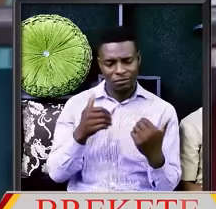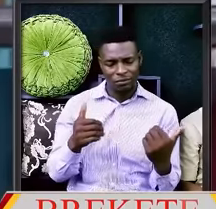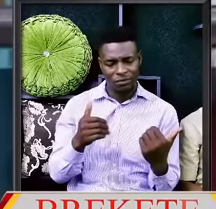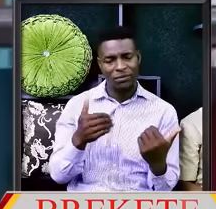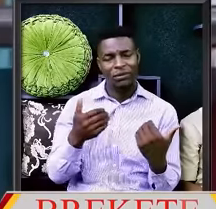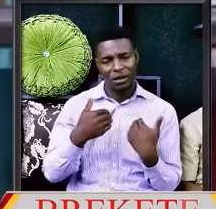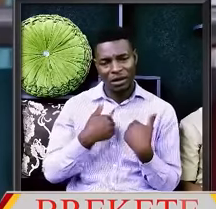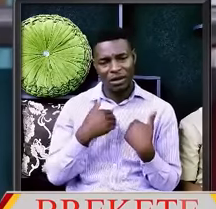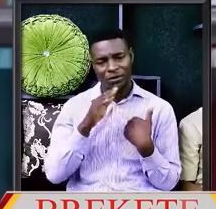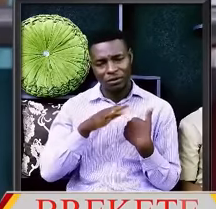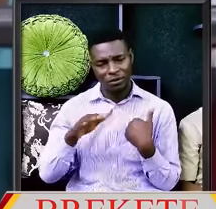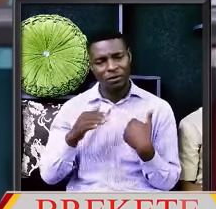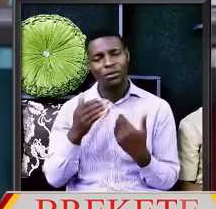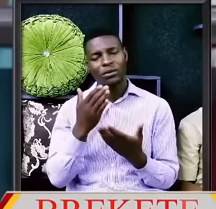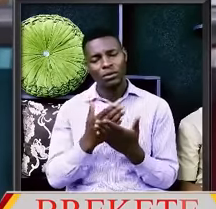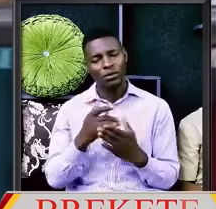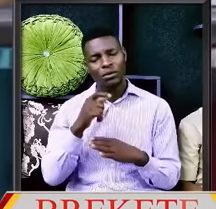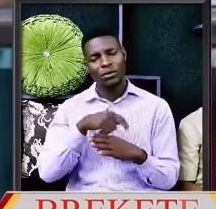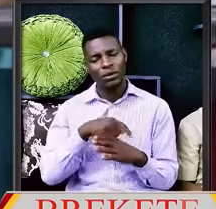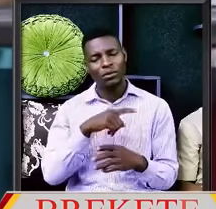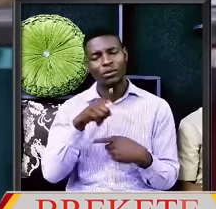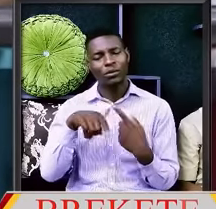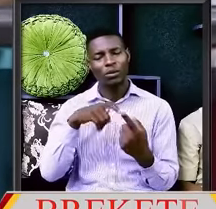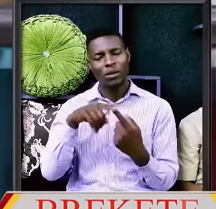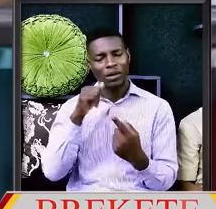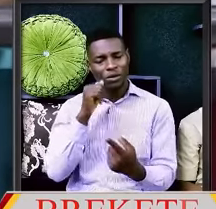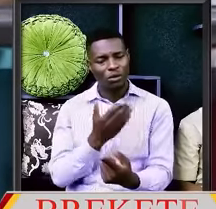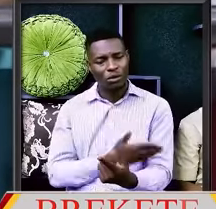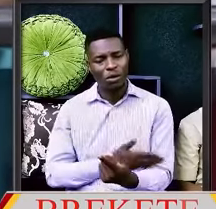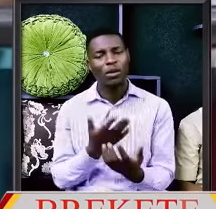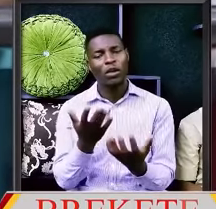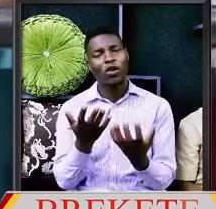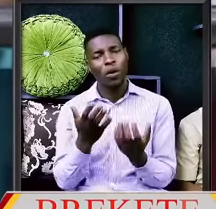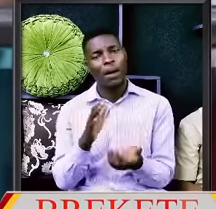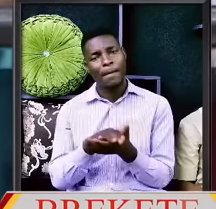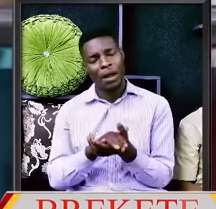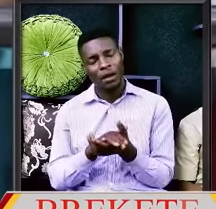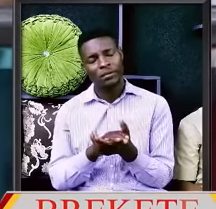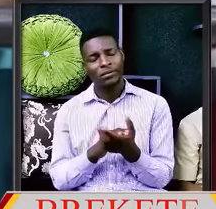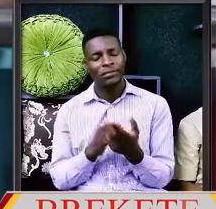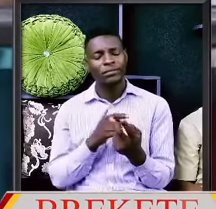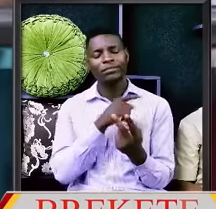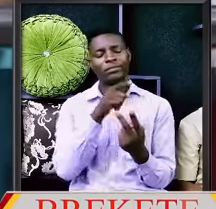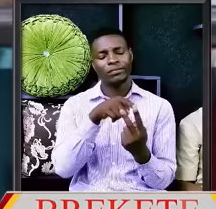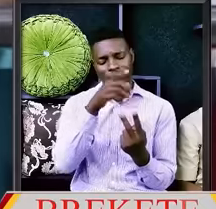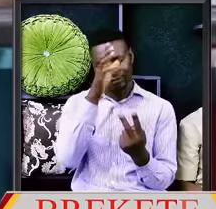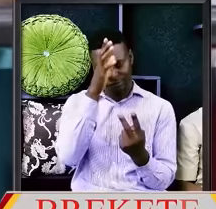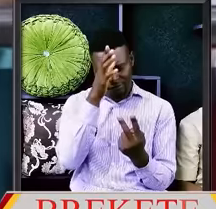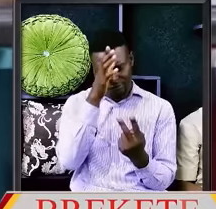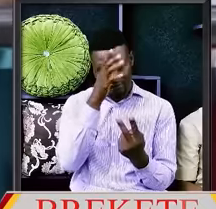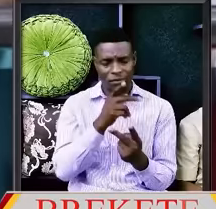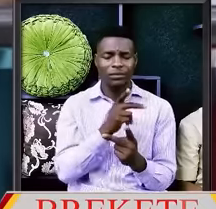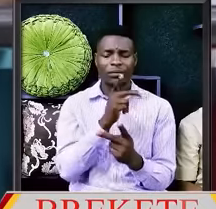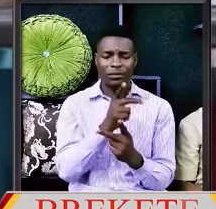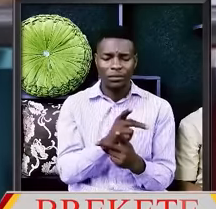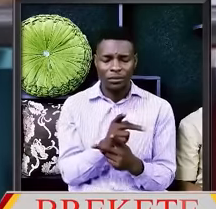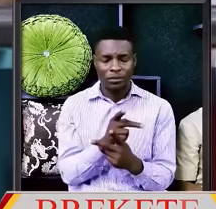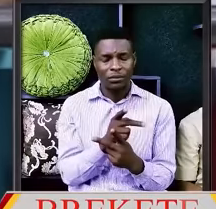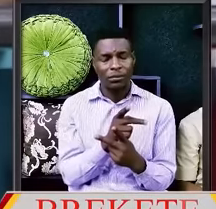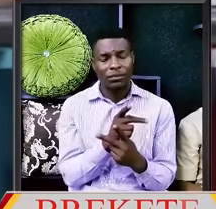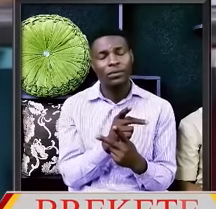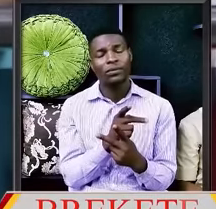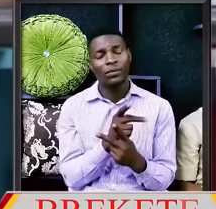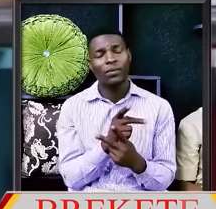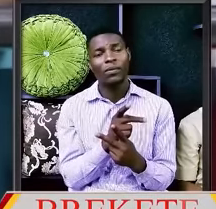children, sometimes when the daughter won't marry, the father go keep